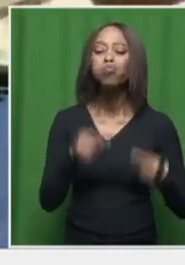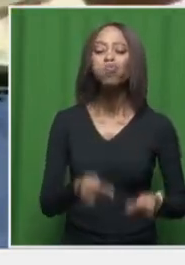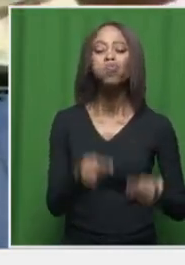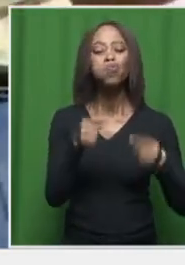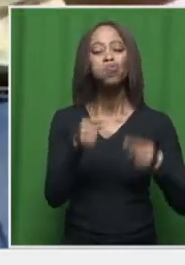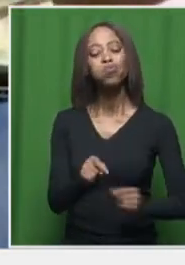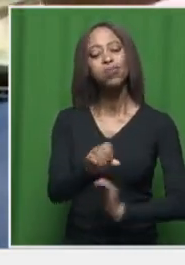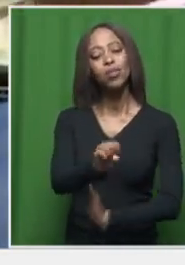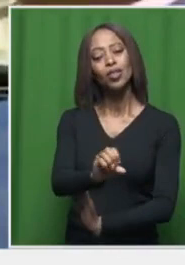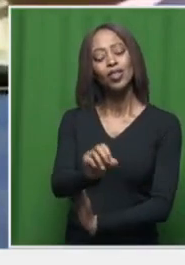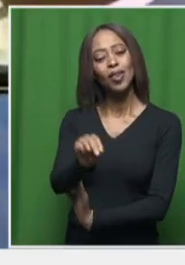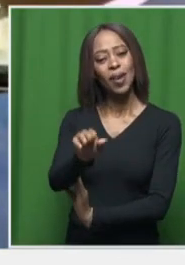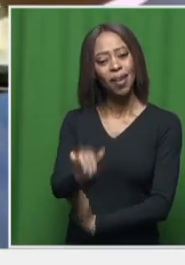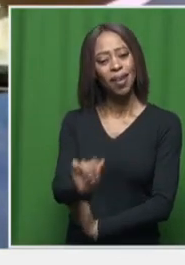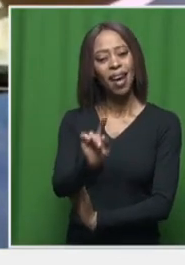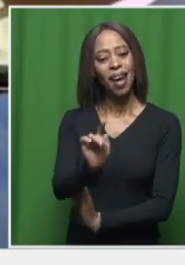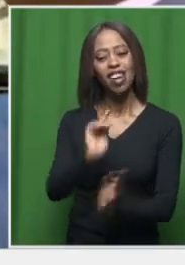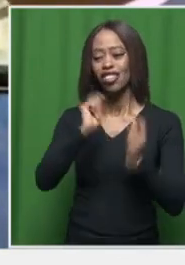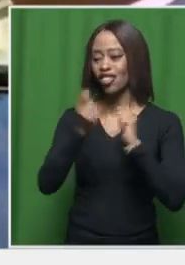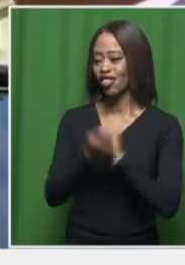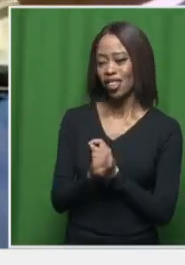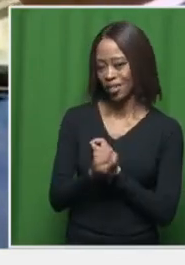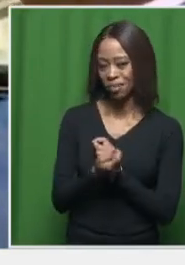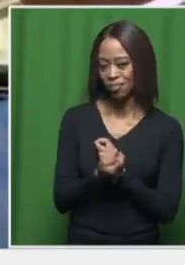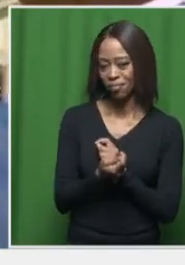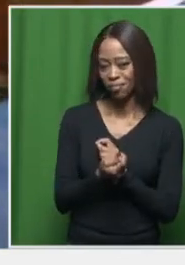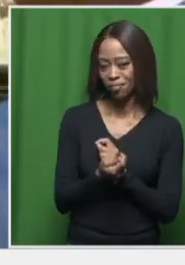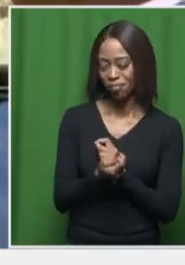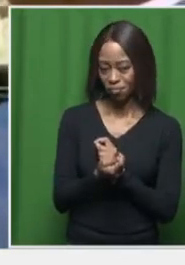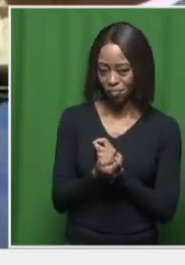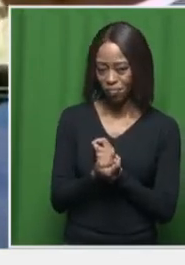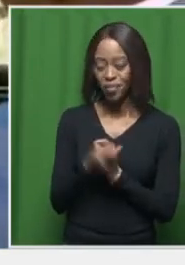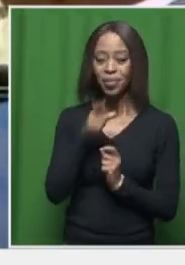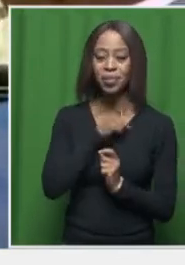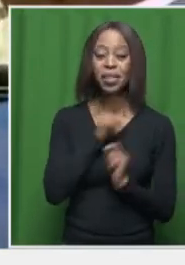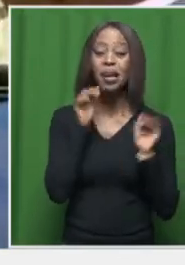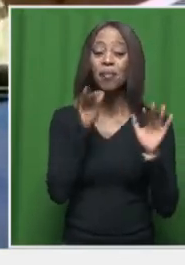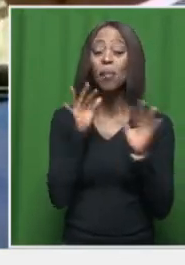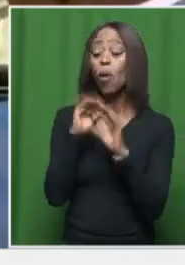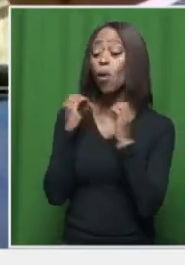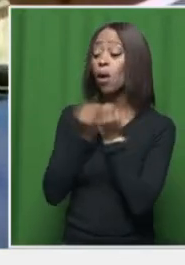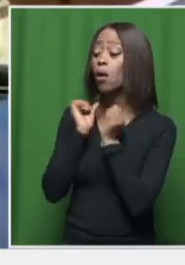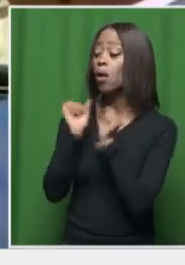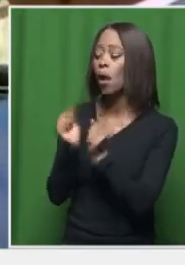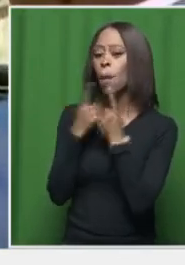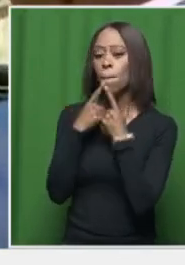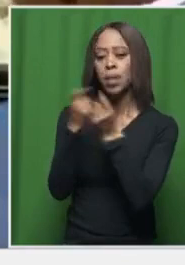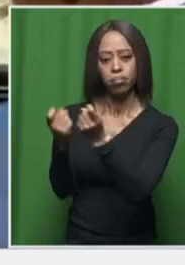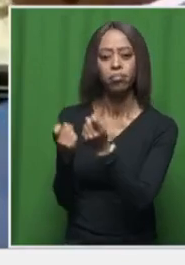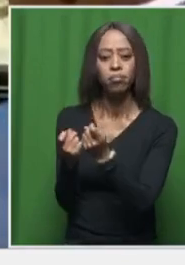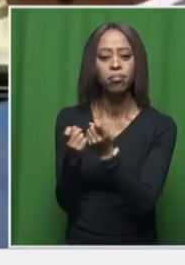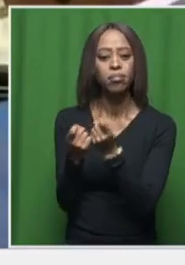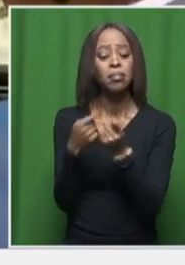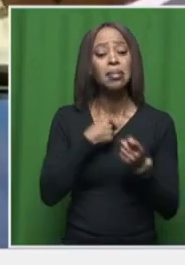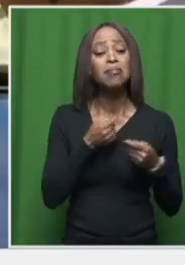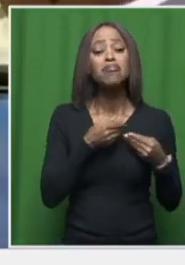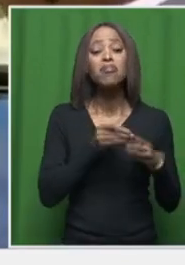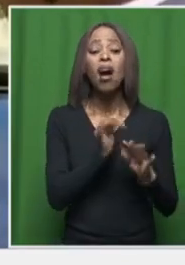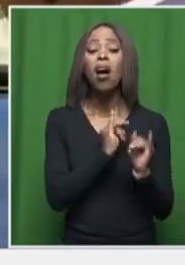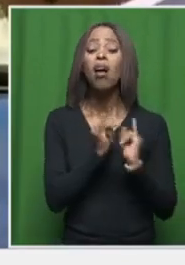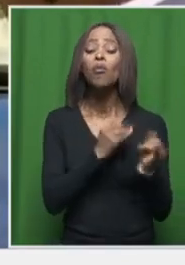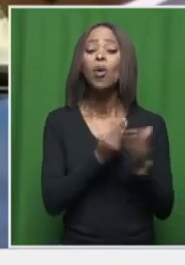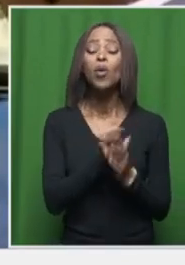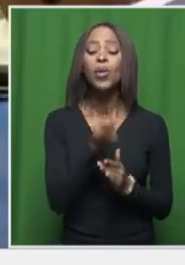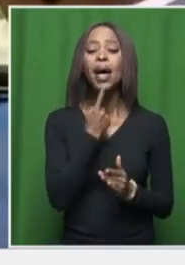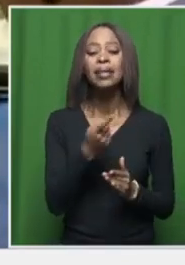President's State of the Nation address, when he quickly walked it back because of the people within his organization. And that's why when I started the interview with you, I